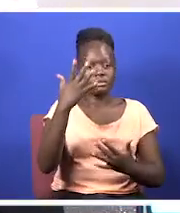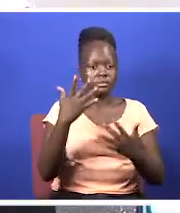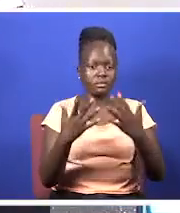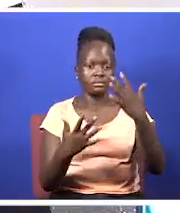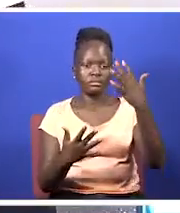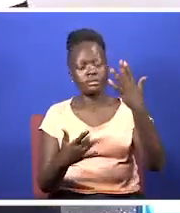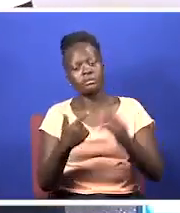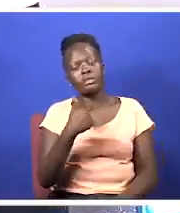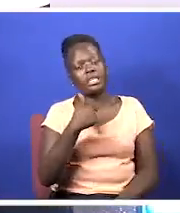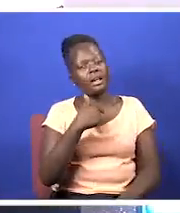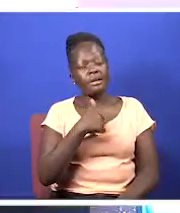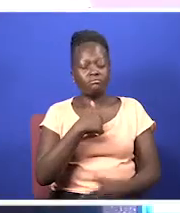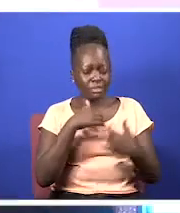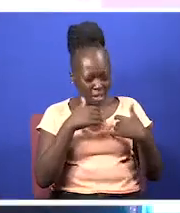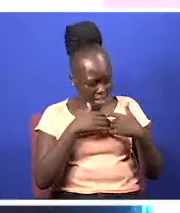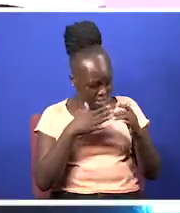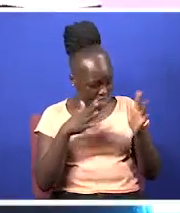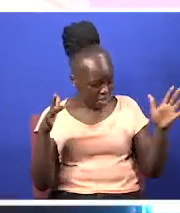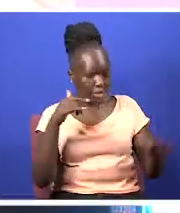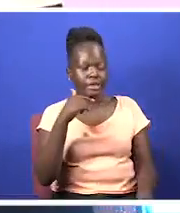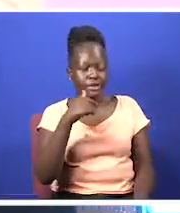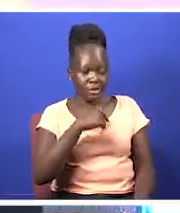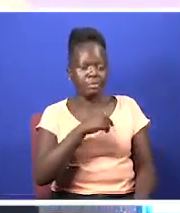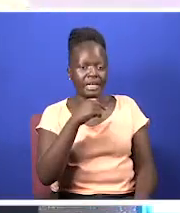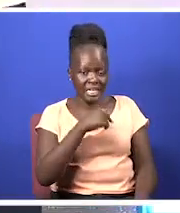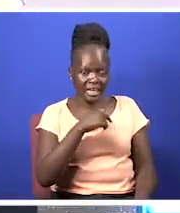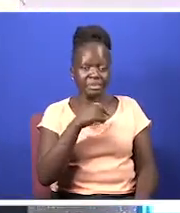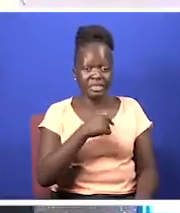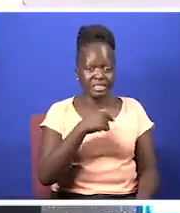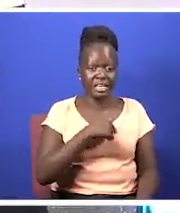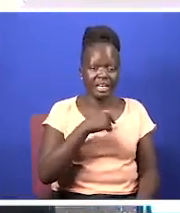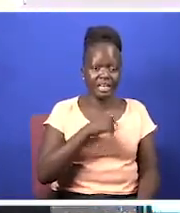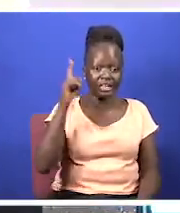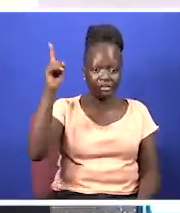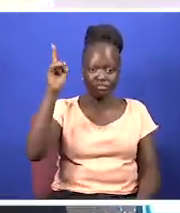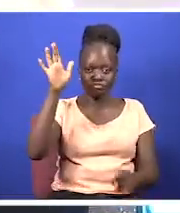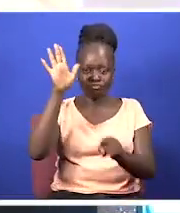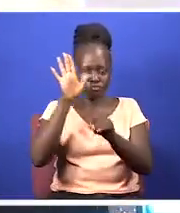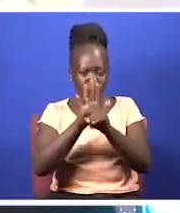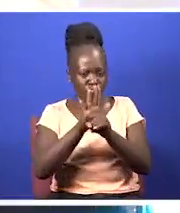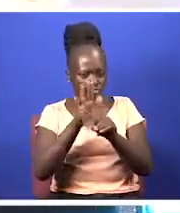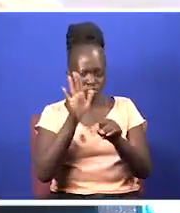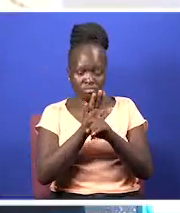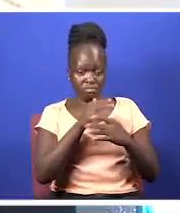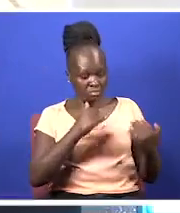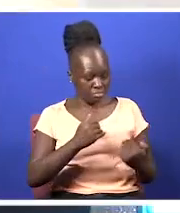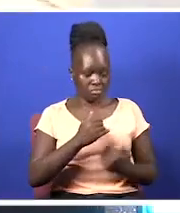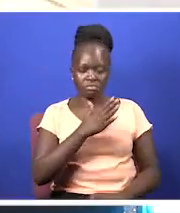will open up inside. I will open up inside. Fill